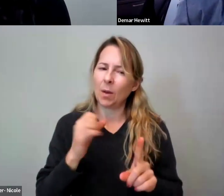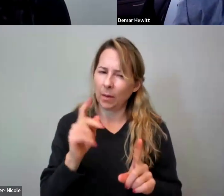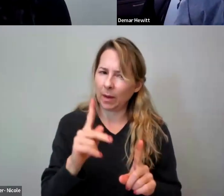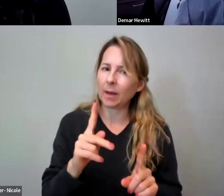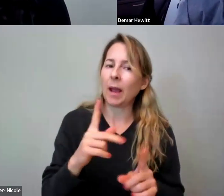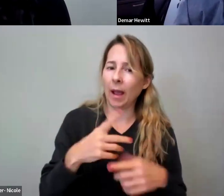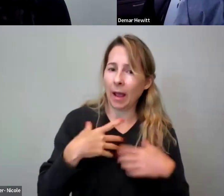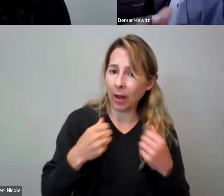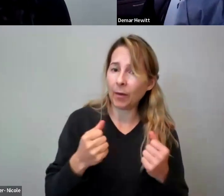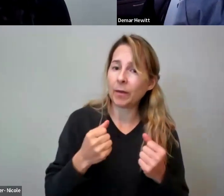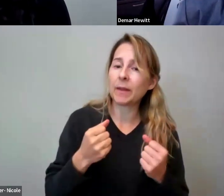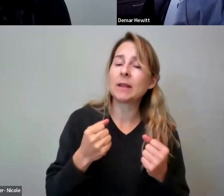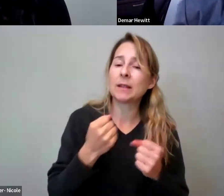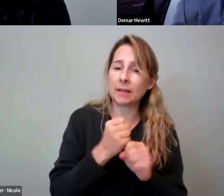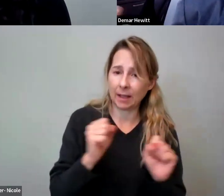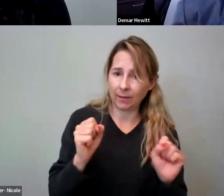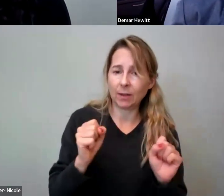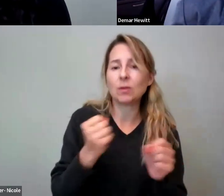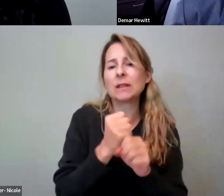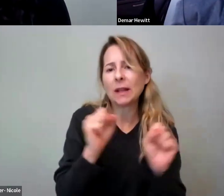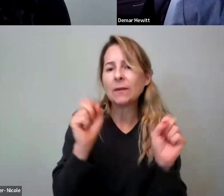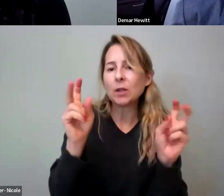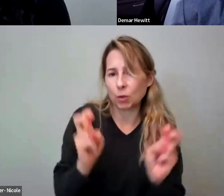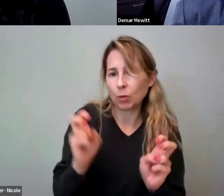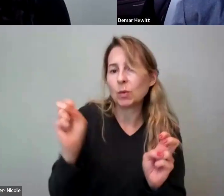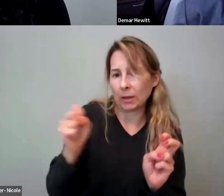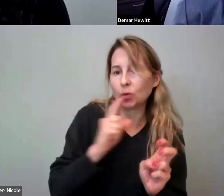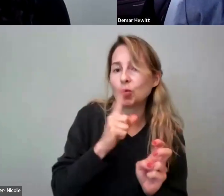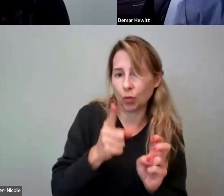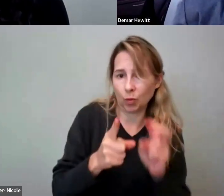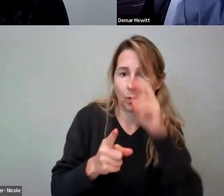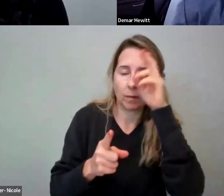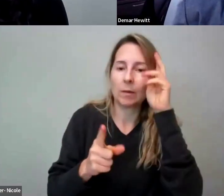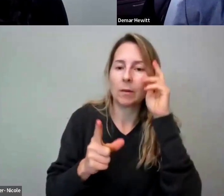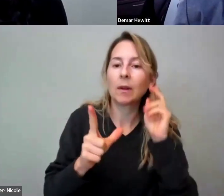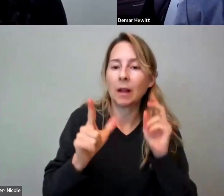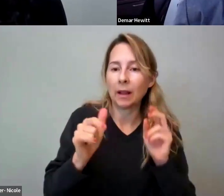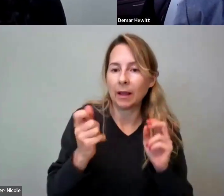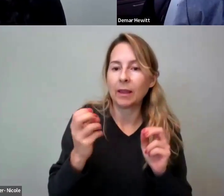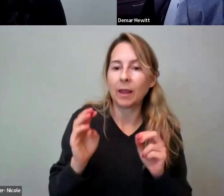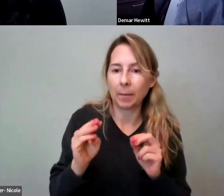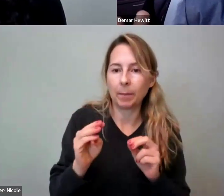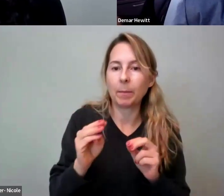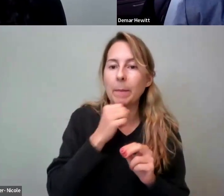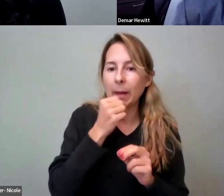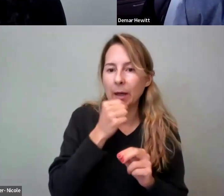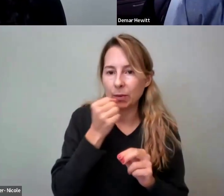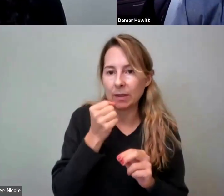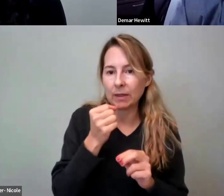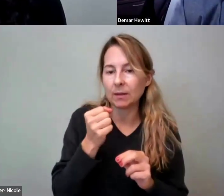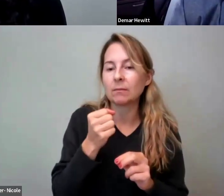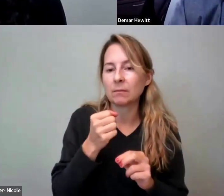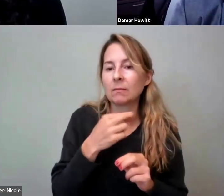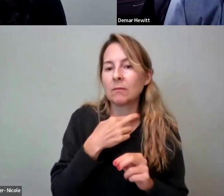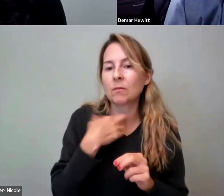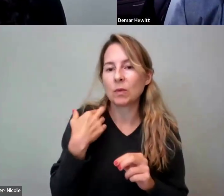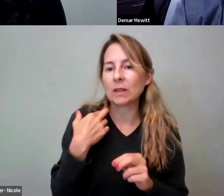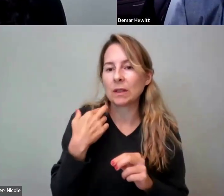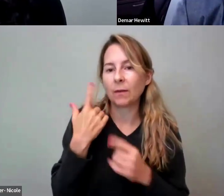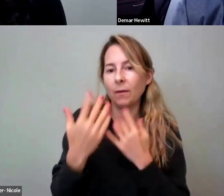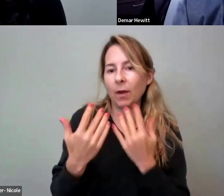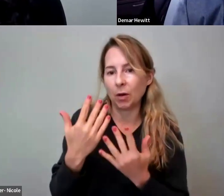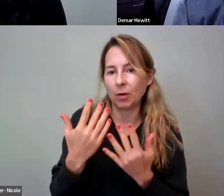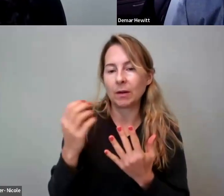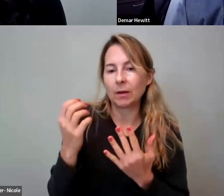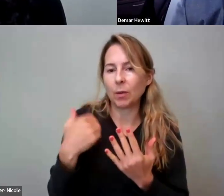a safety concern when it comes on to lithium batteries. It is documented. There are restrictions as to where you can take